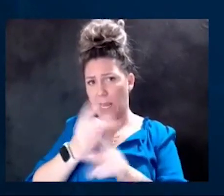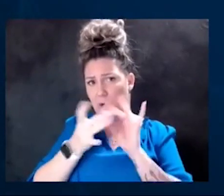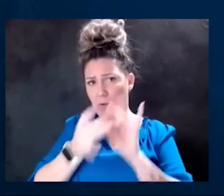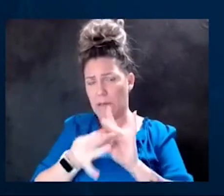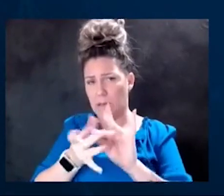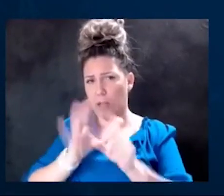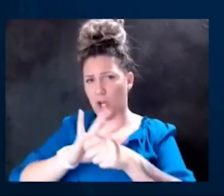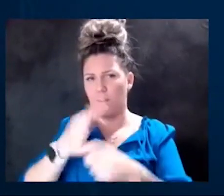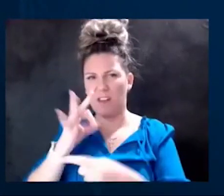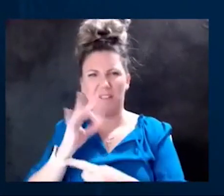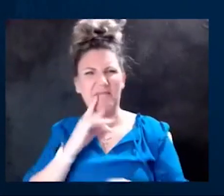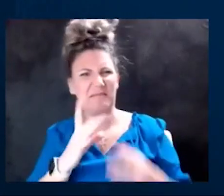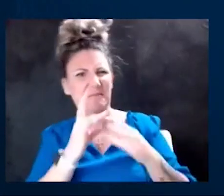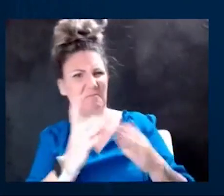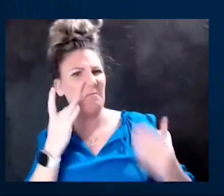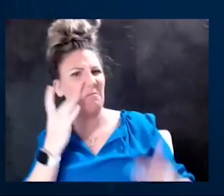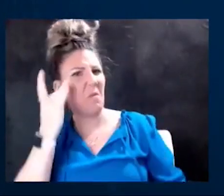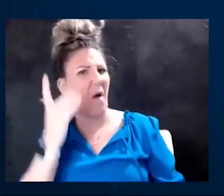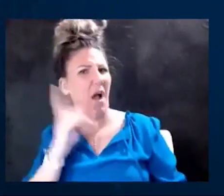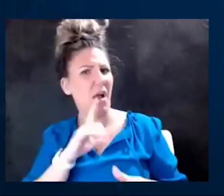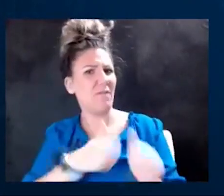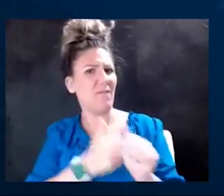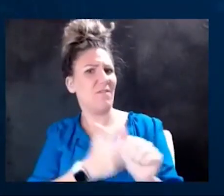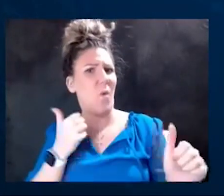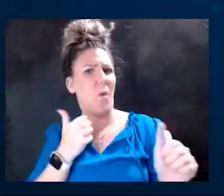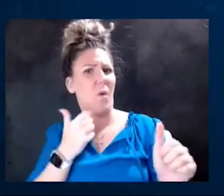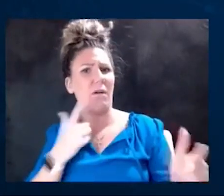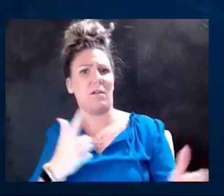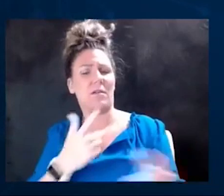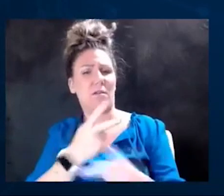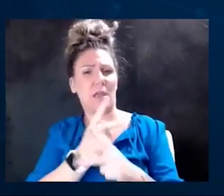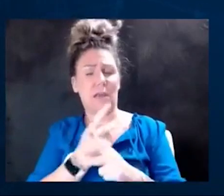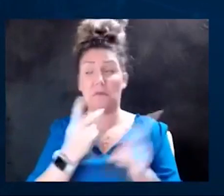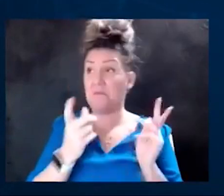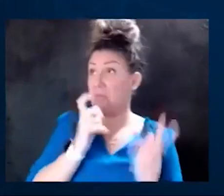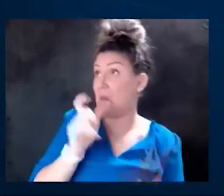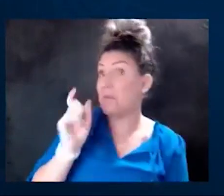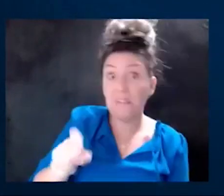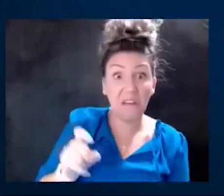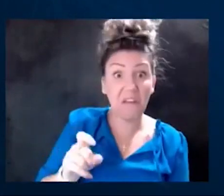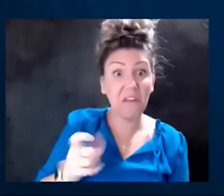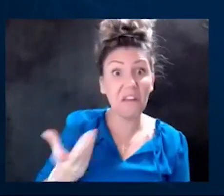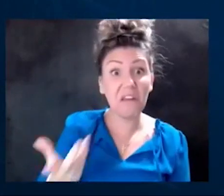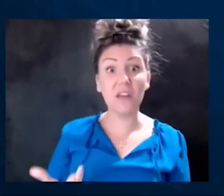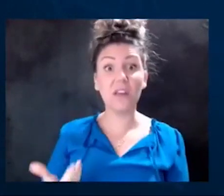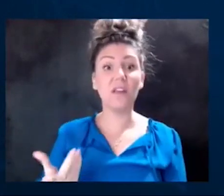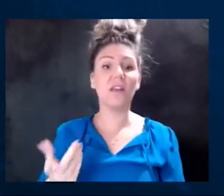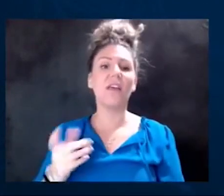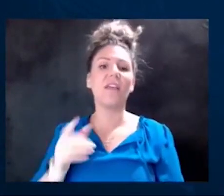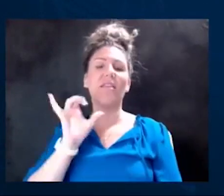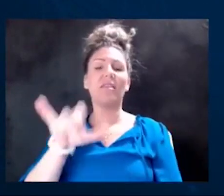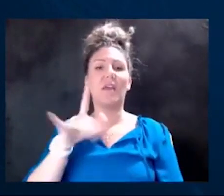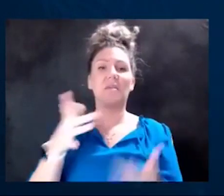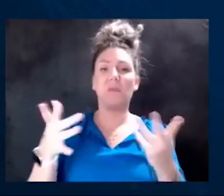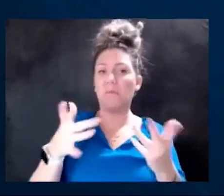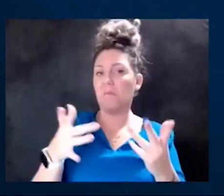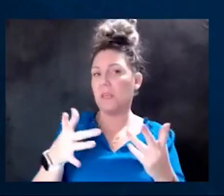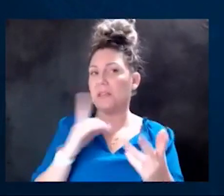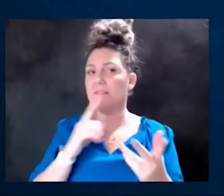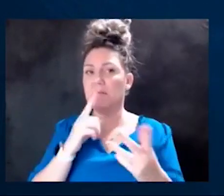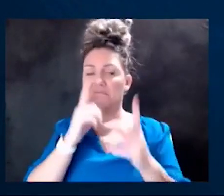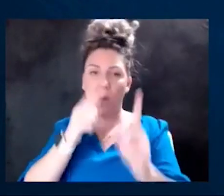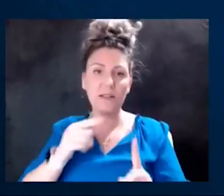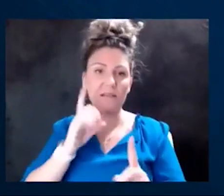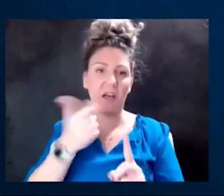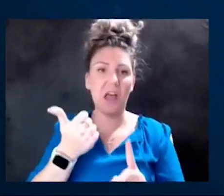ask questions like, why is it that they avoided care, that they didn't need care in the first place, which points to a lot of other systemic issues, right? So